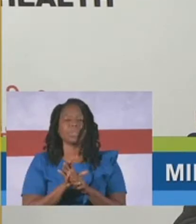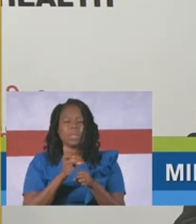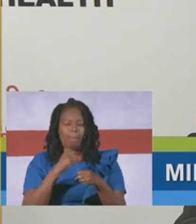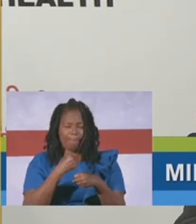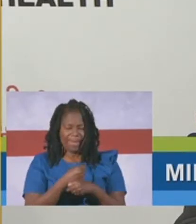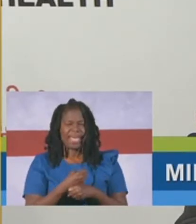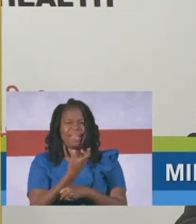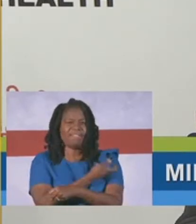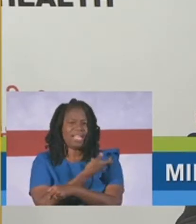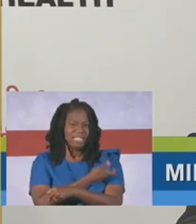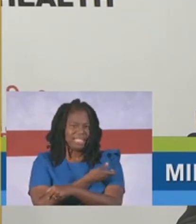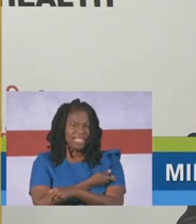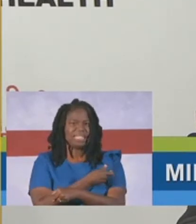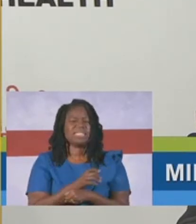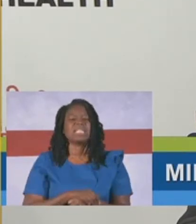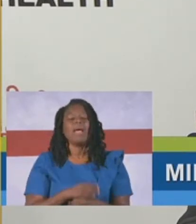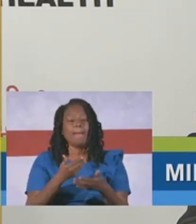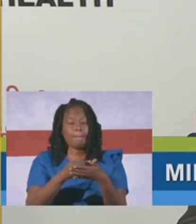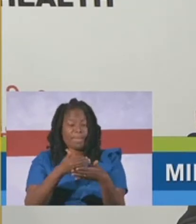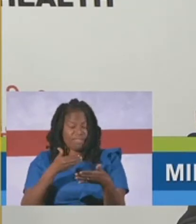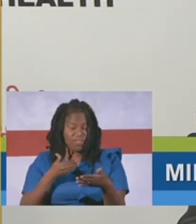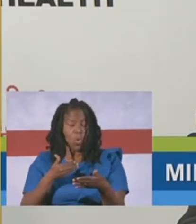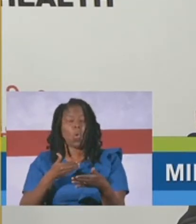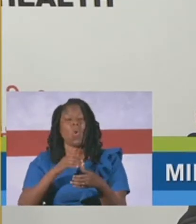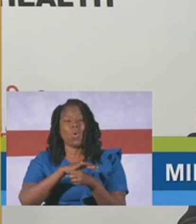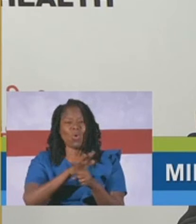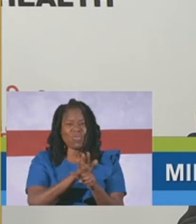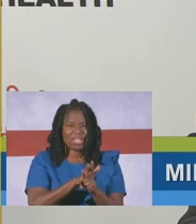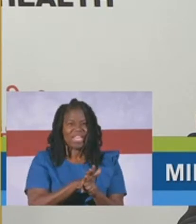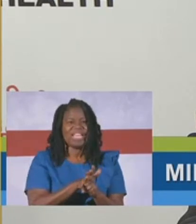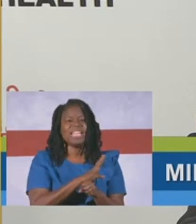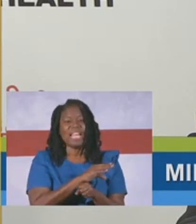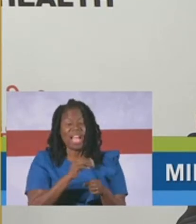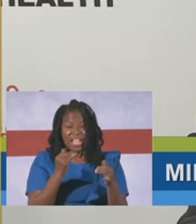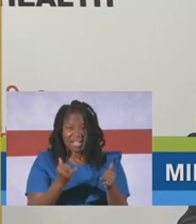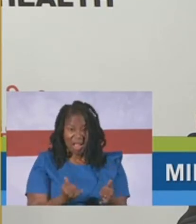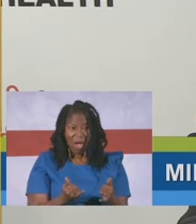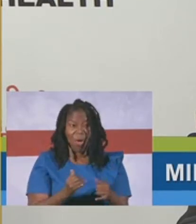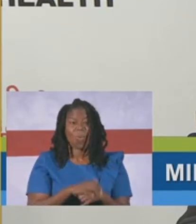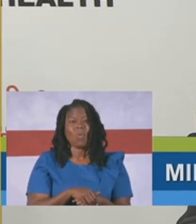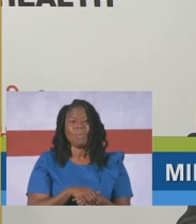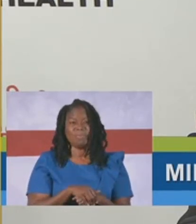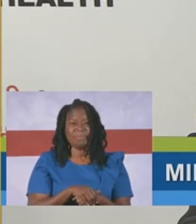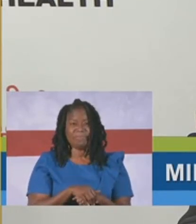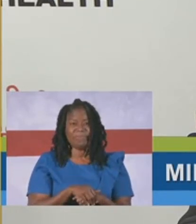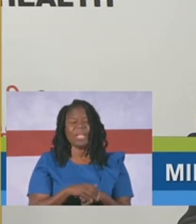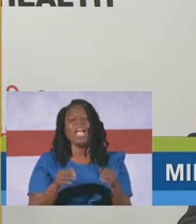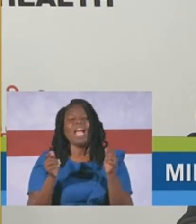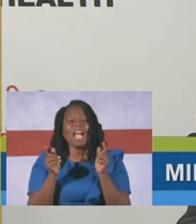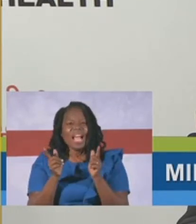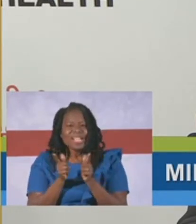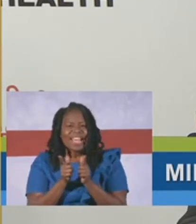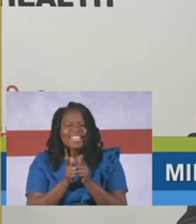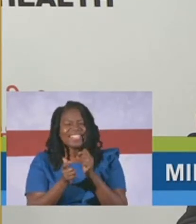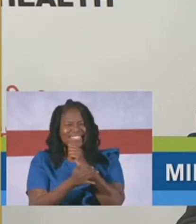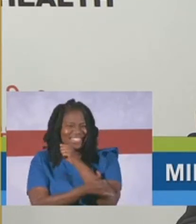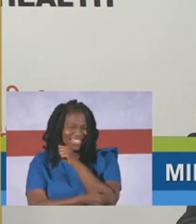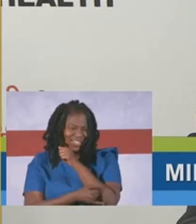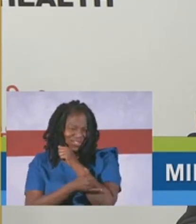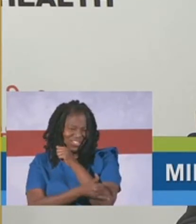pre-COVID. They were one of the major vaccine manufacturers in the world. Small countries like us